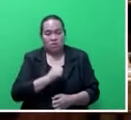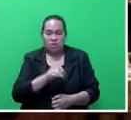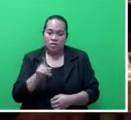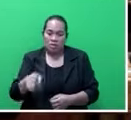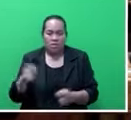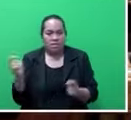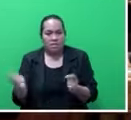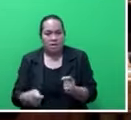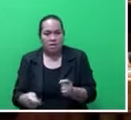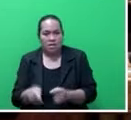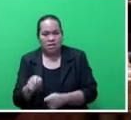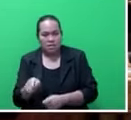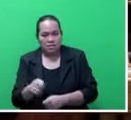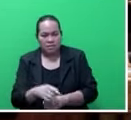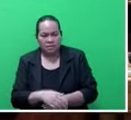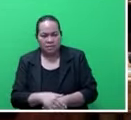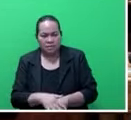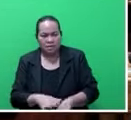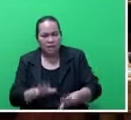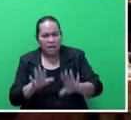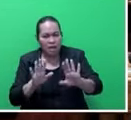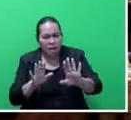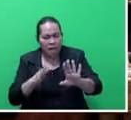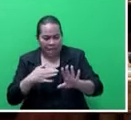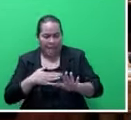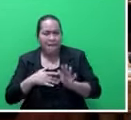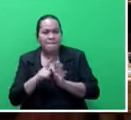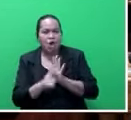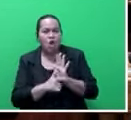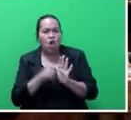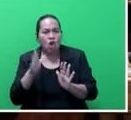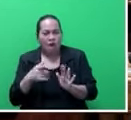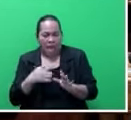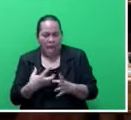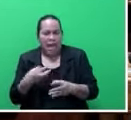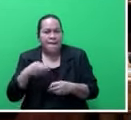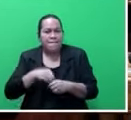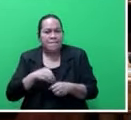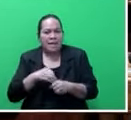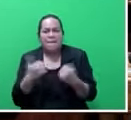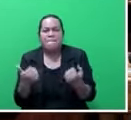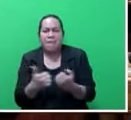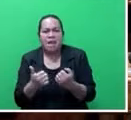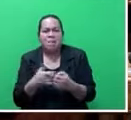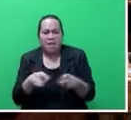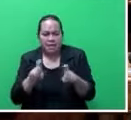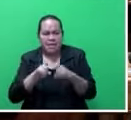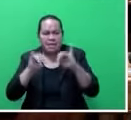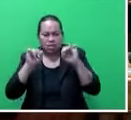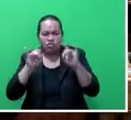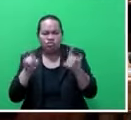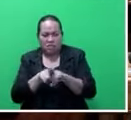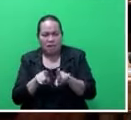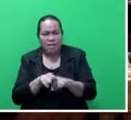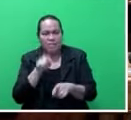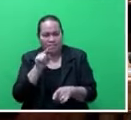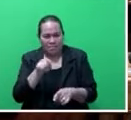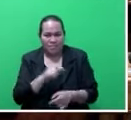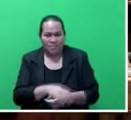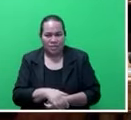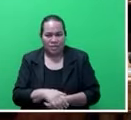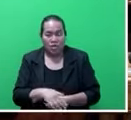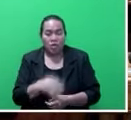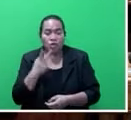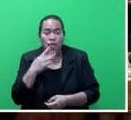penalized. Honorable Speaker, as a lawyer, I'm engaged in so many cases for eviction. Summary process, we do that